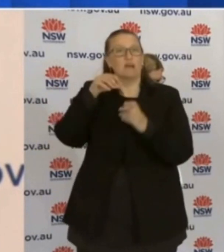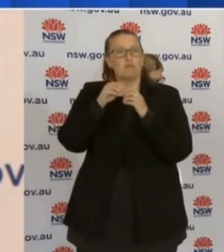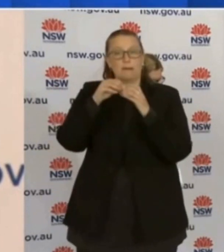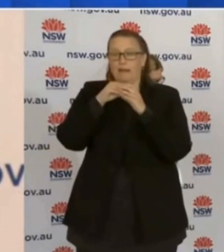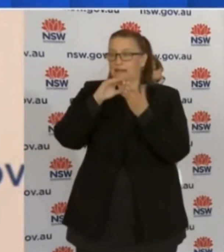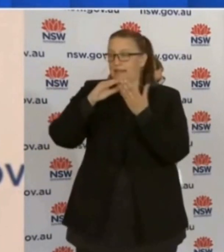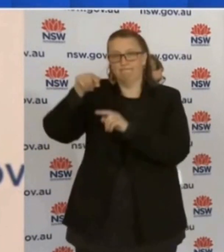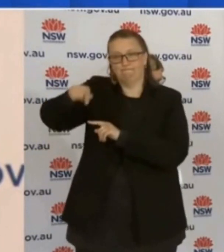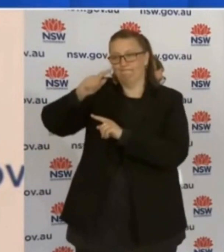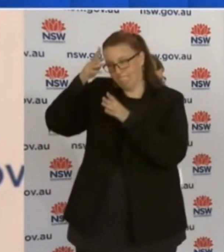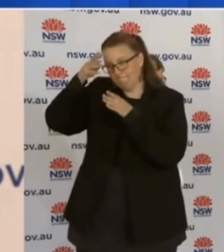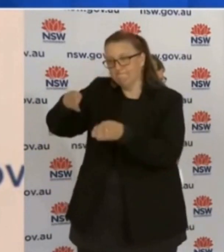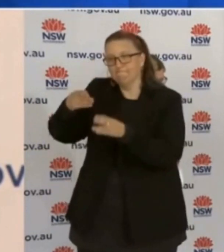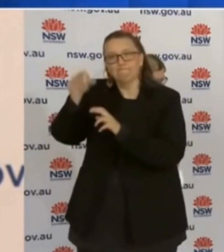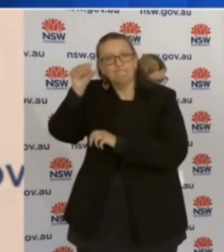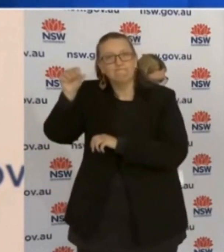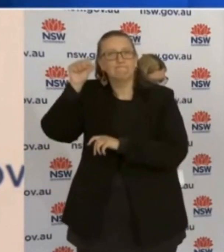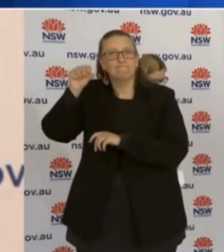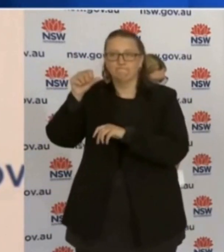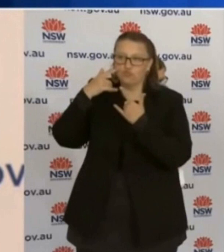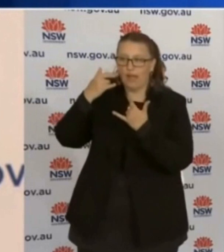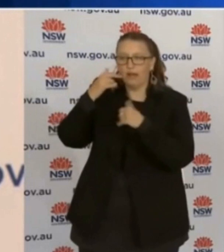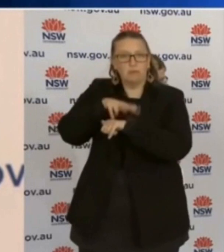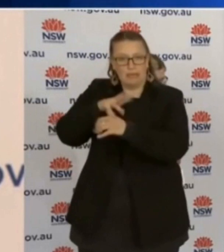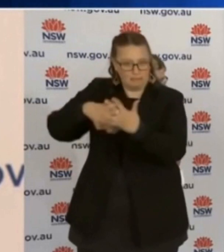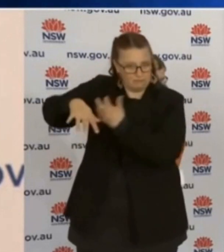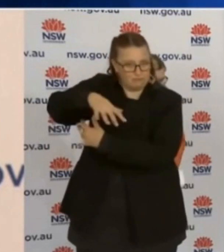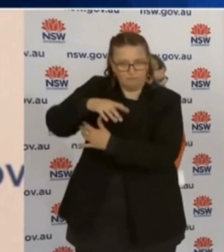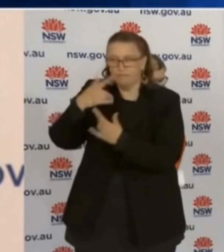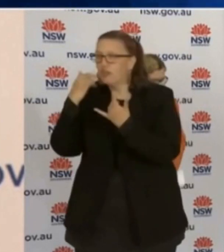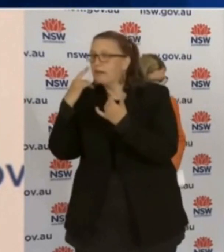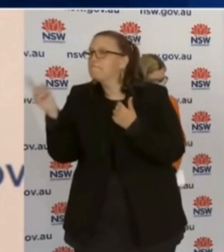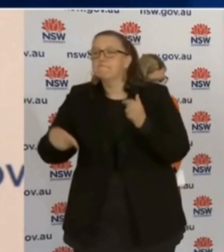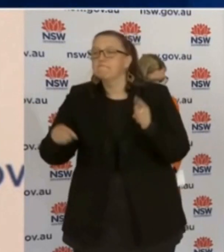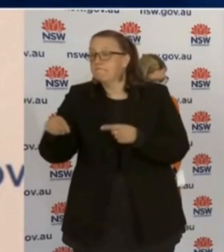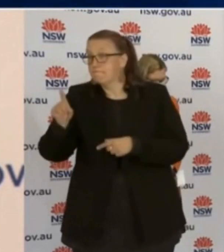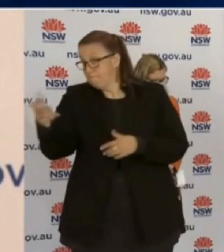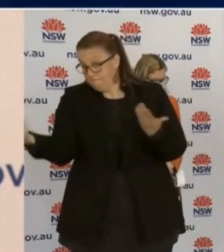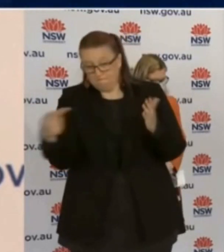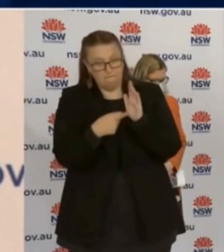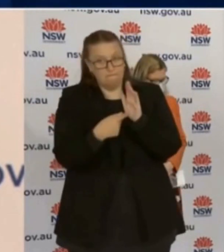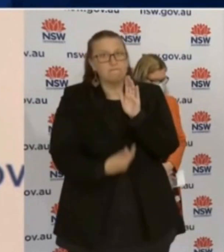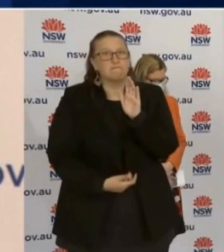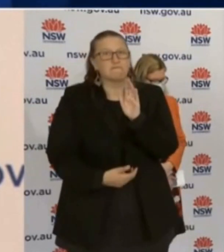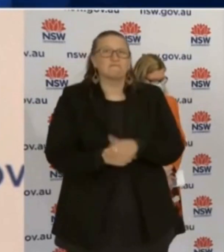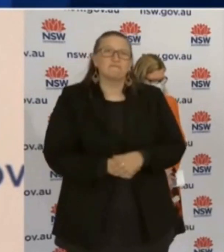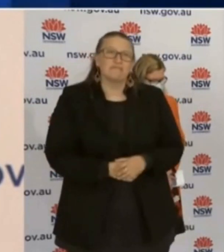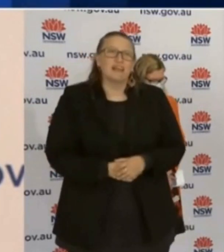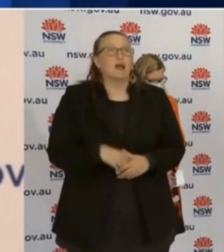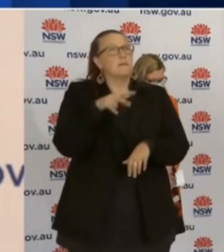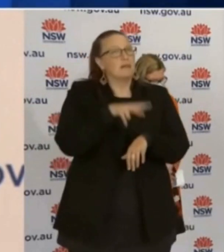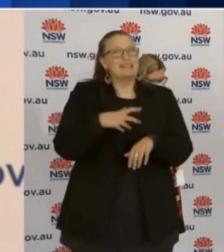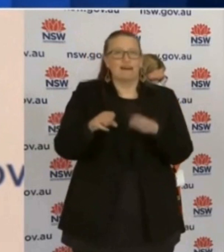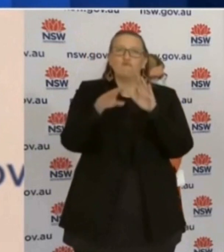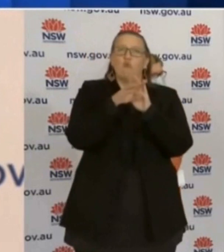and threats with people that breach public health orders, and the police have specific operations in each of those areas to make sure that